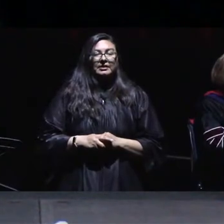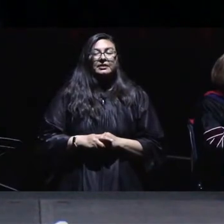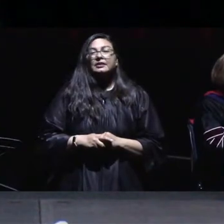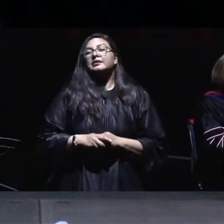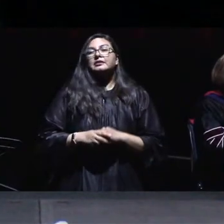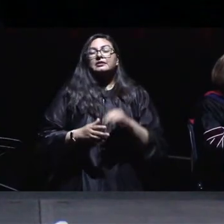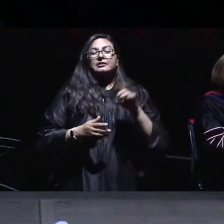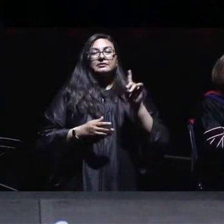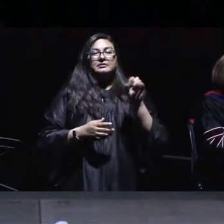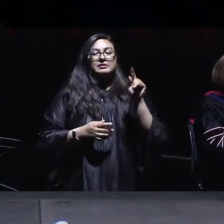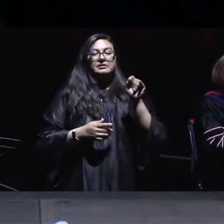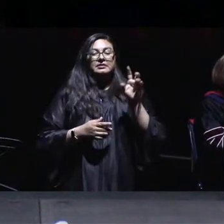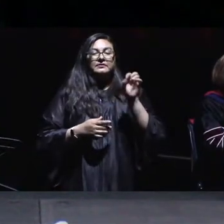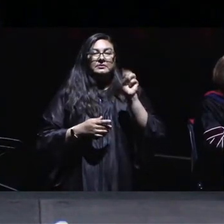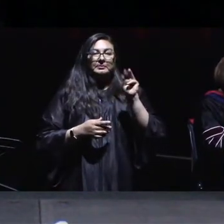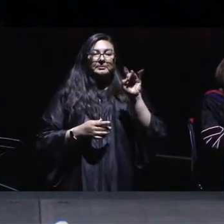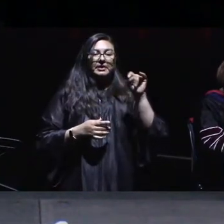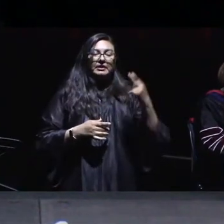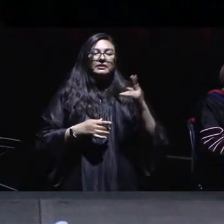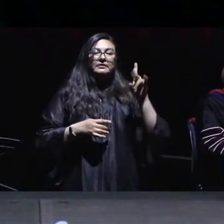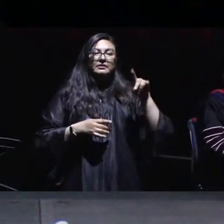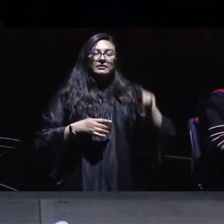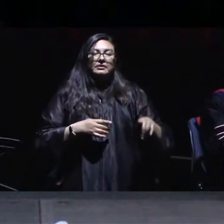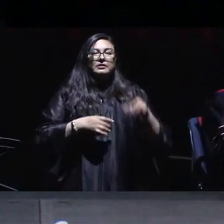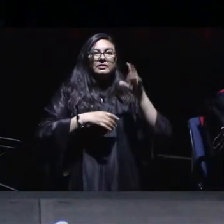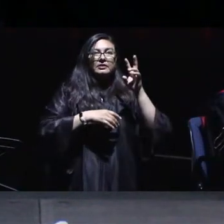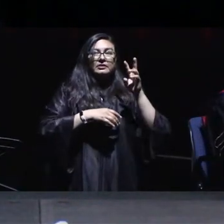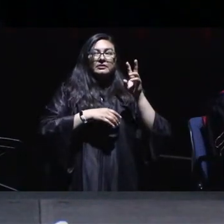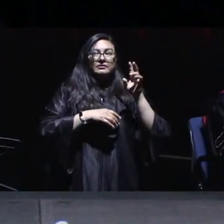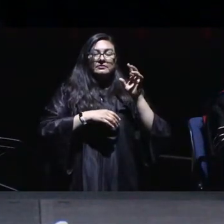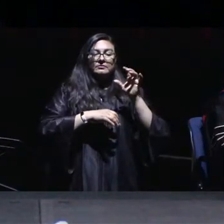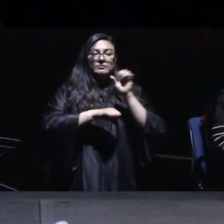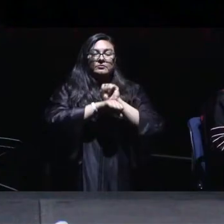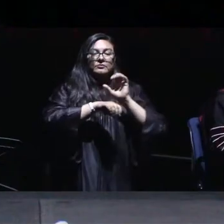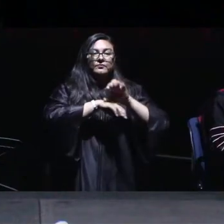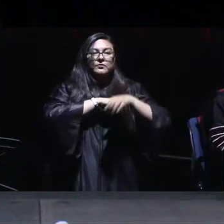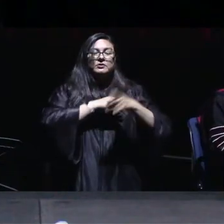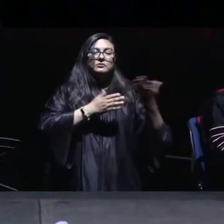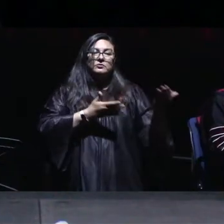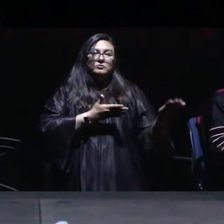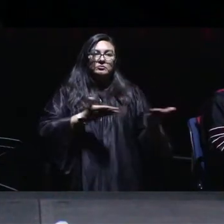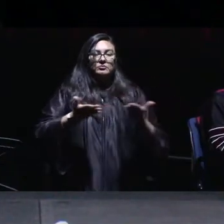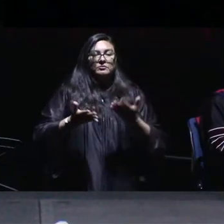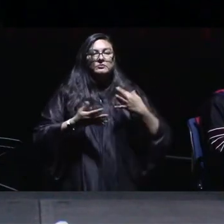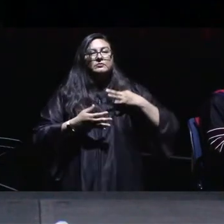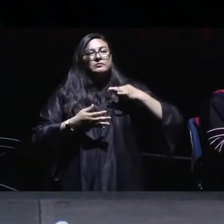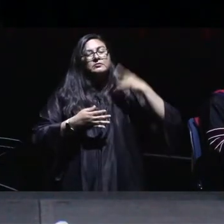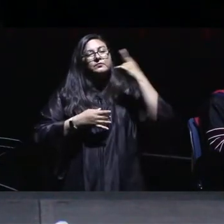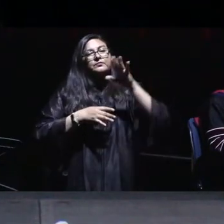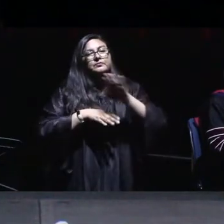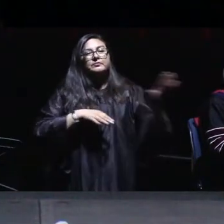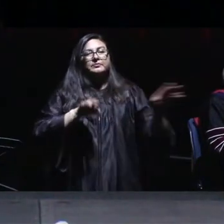Dr. Steve Smith, Vice President of Instruction and Workforce Education, will now present the candidates for their degrees.